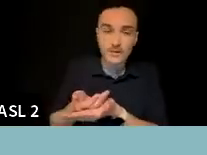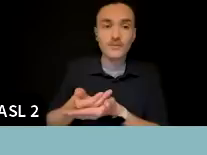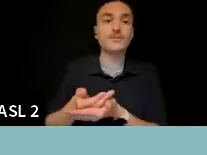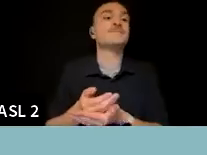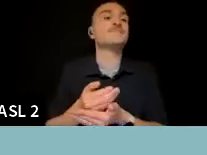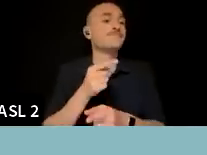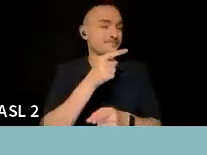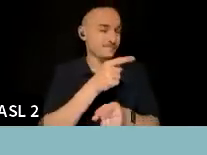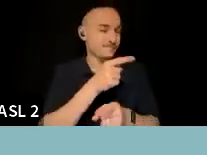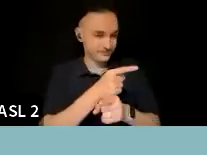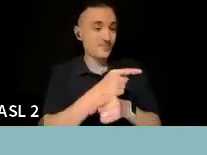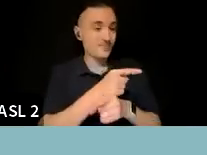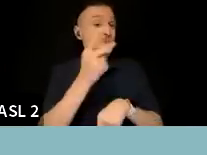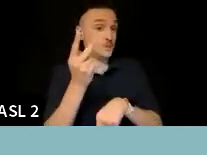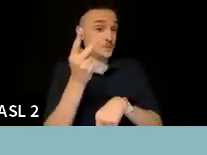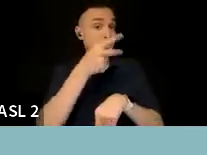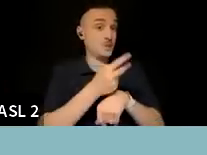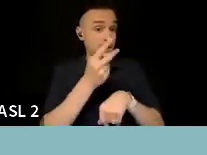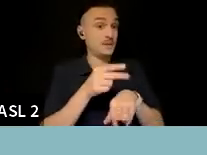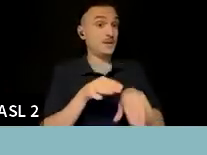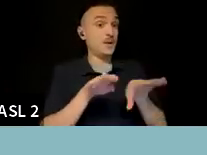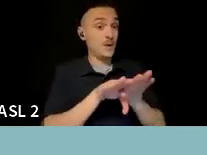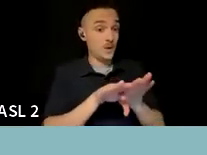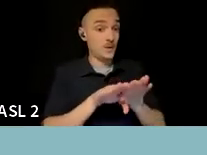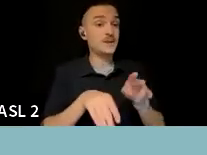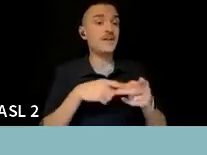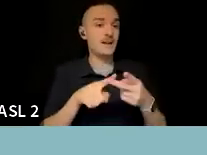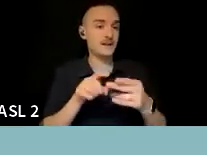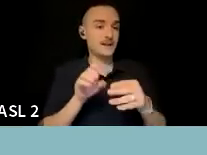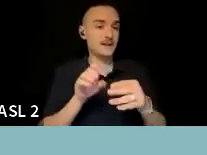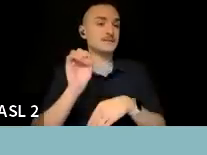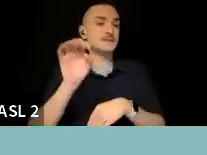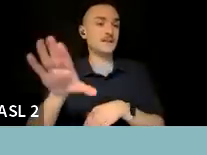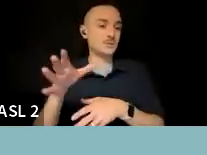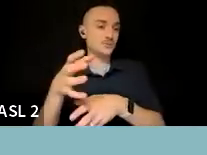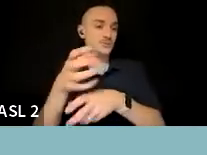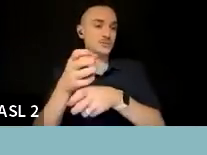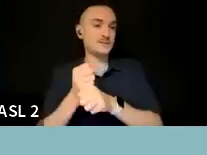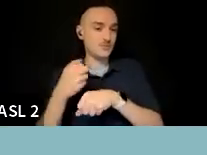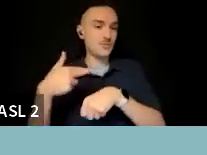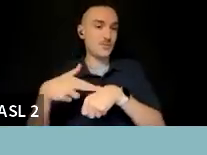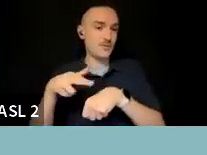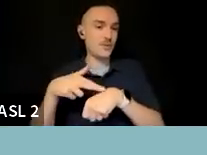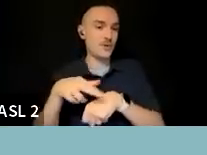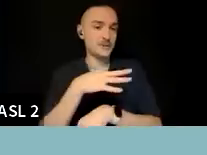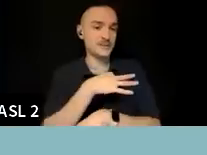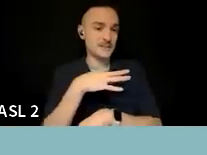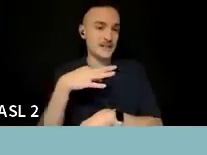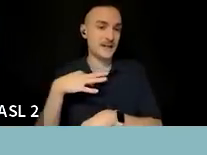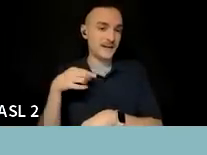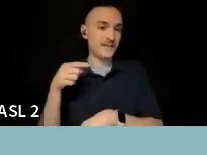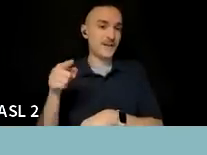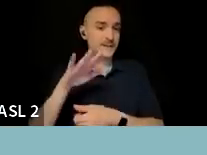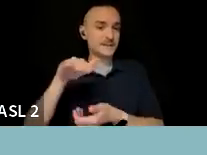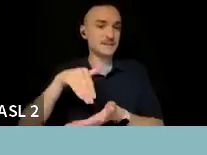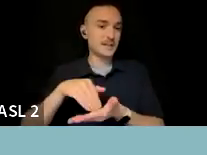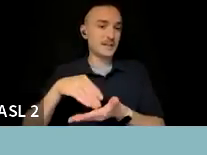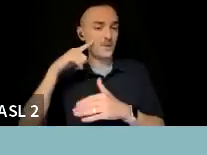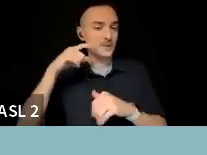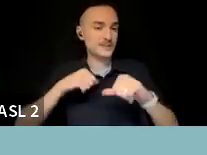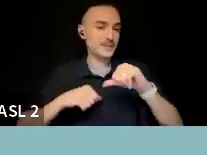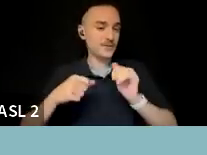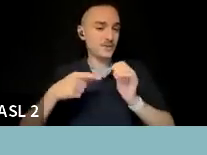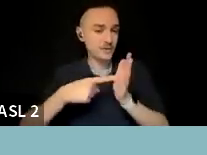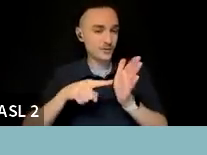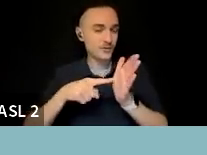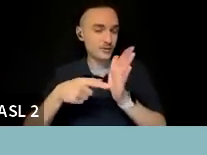on to receipt and referral staff in the Center for Scientific Review. Referral staff conduct additional compliance checks and then